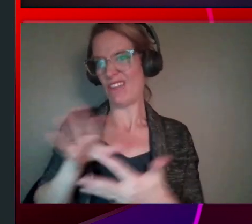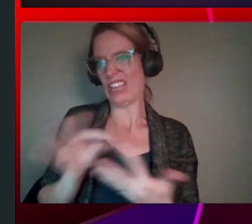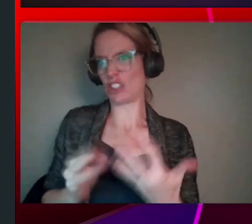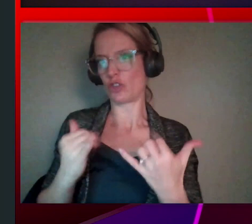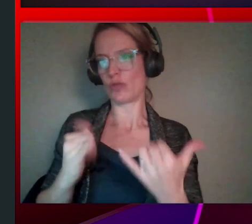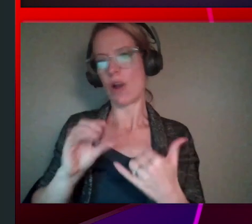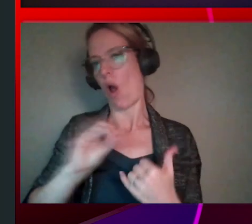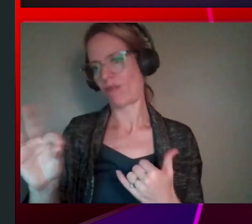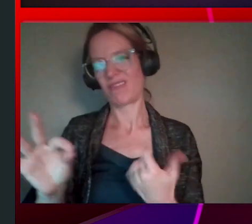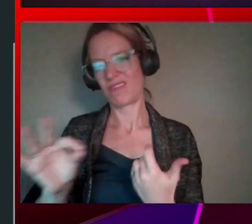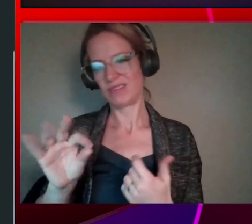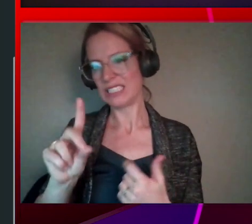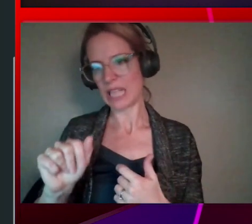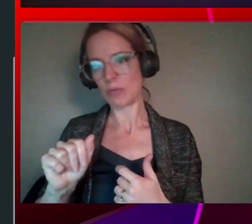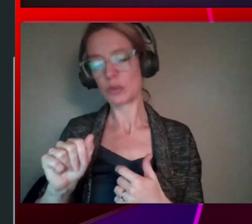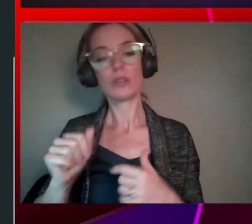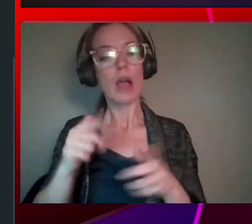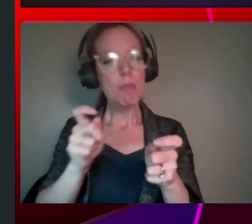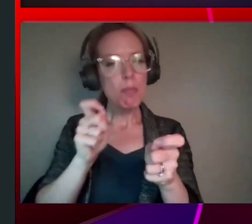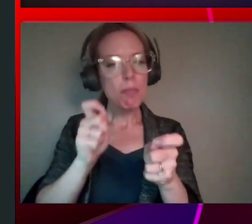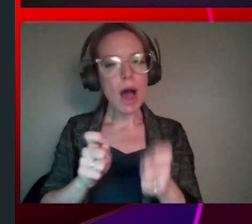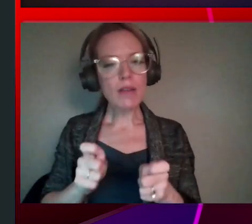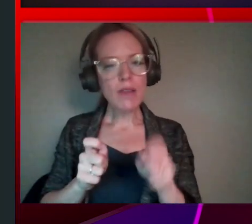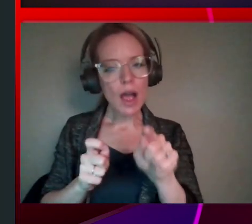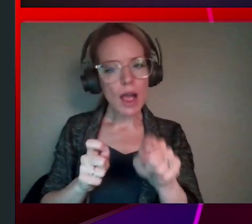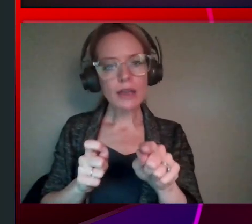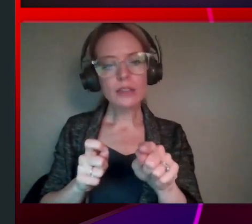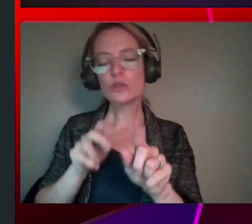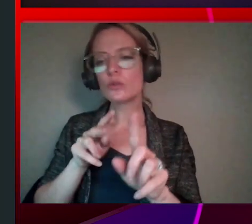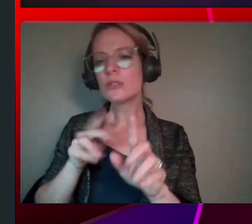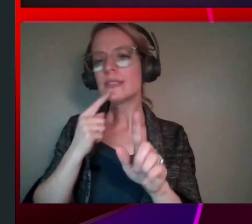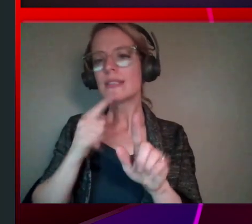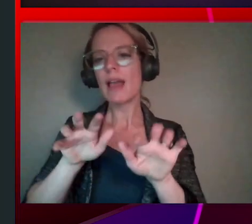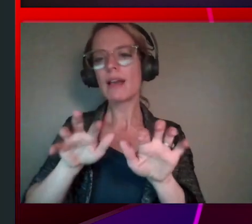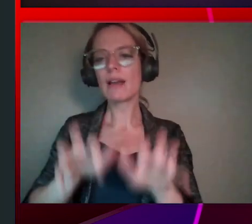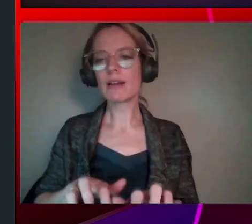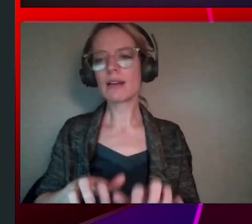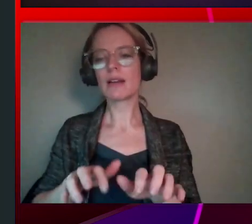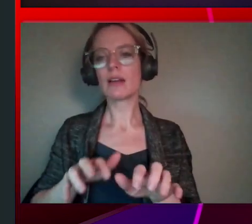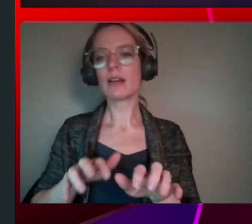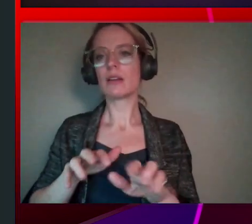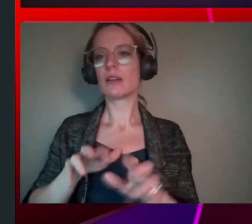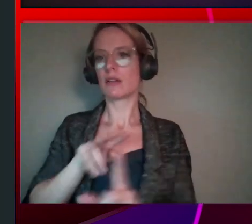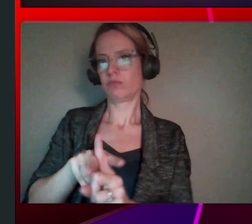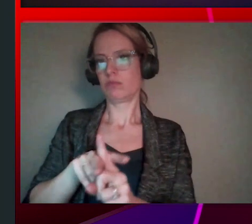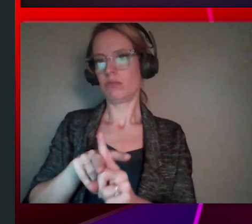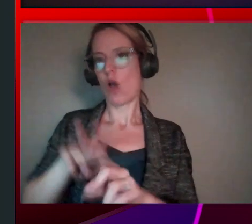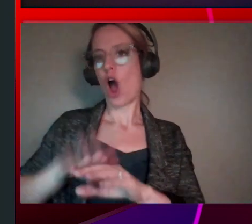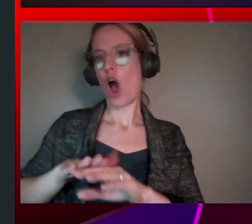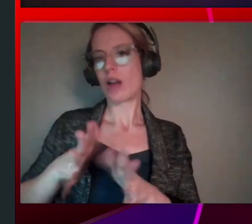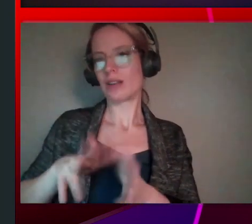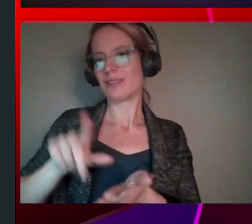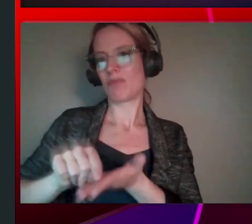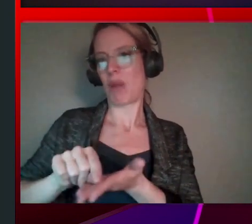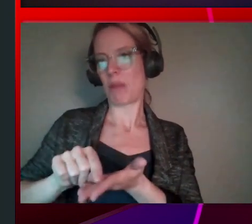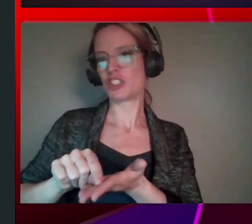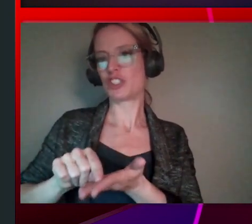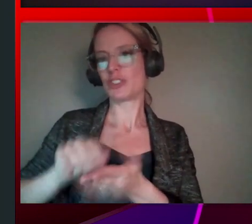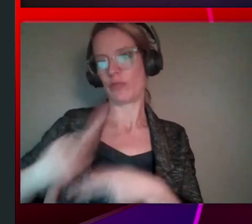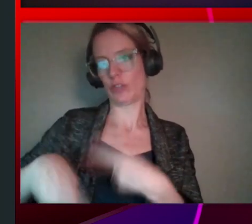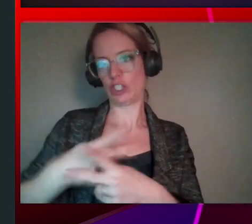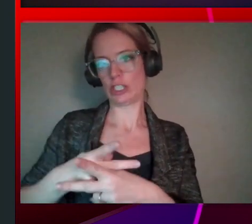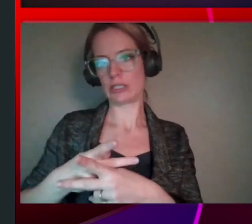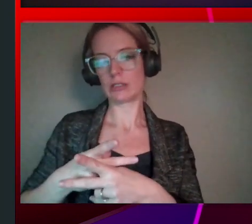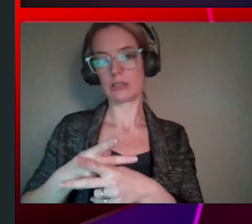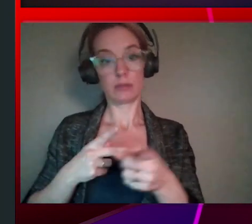function to say on published versions. And so saving that does nothing yet. What that does is it